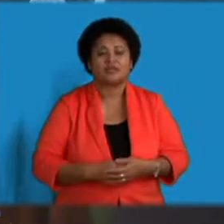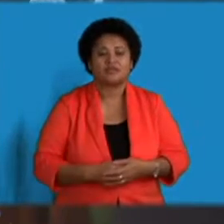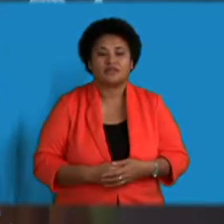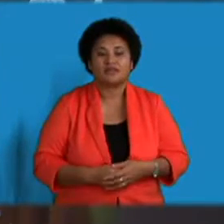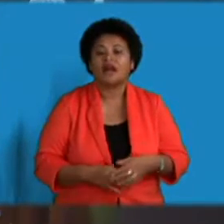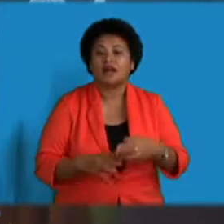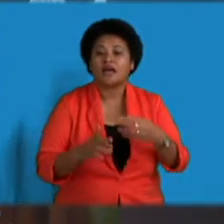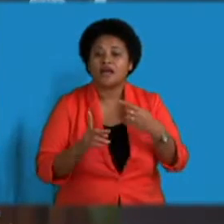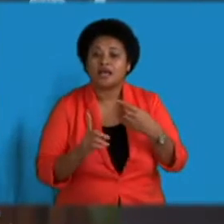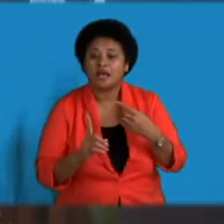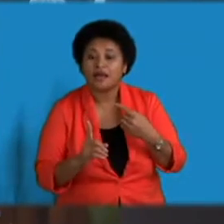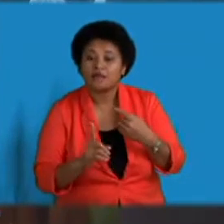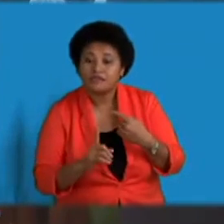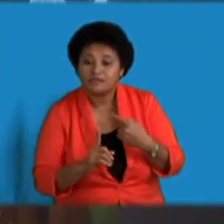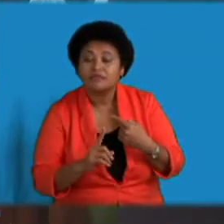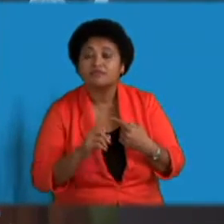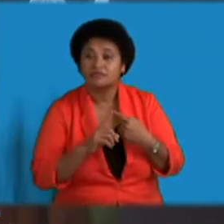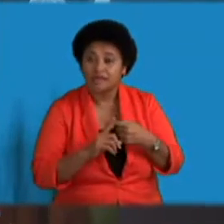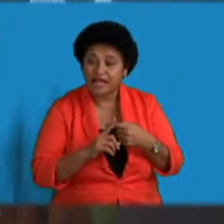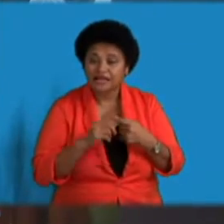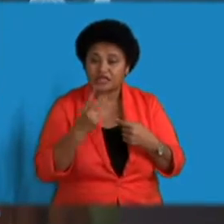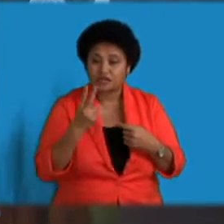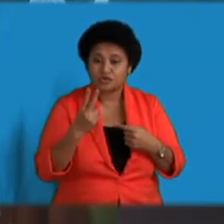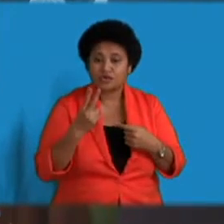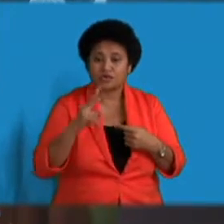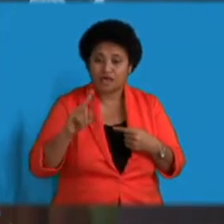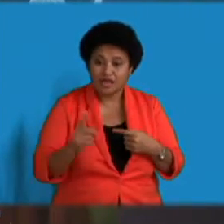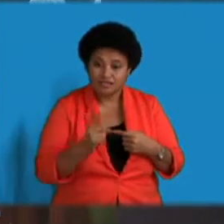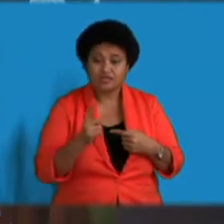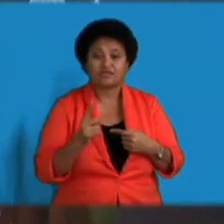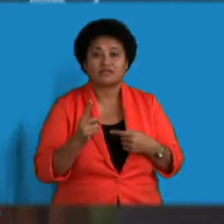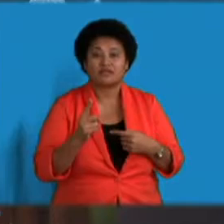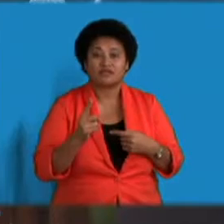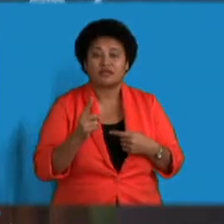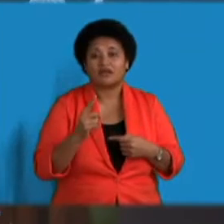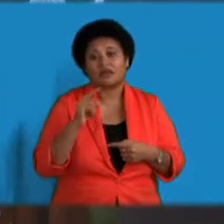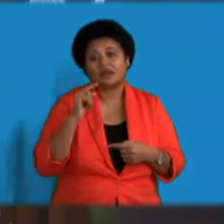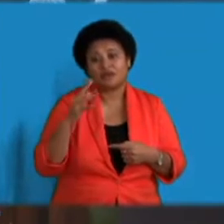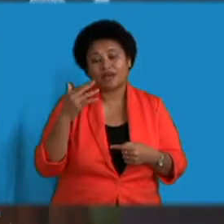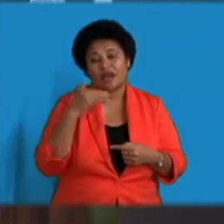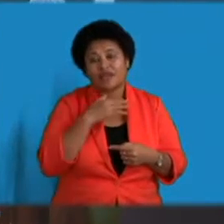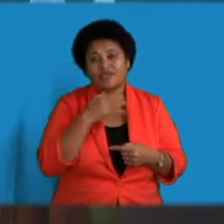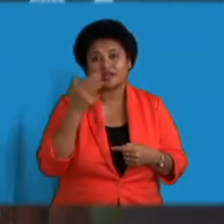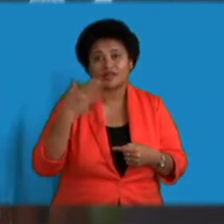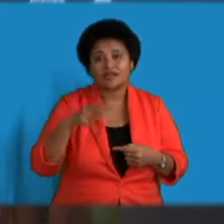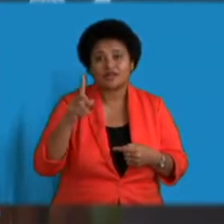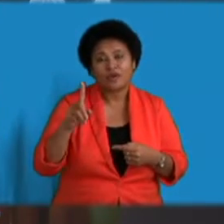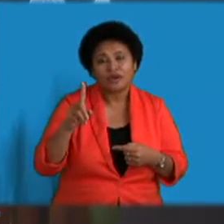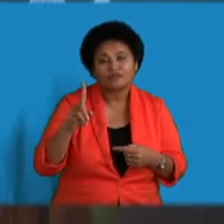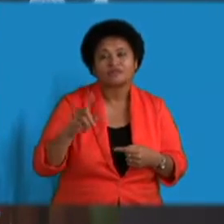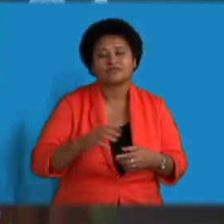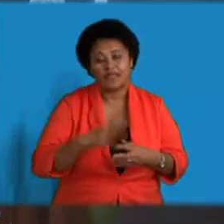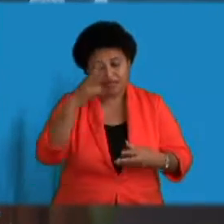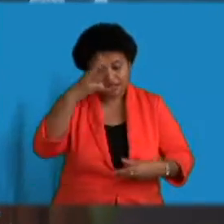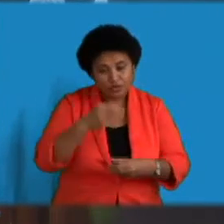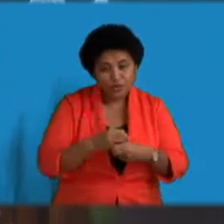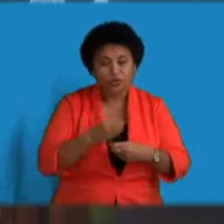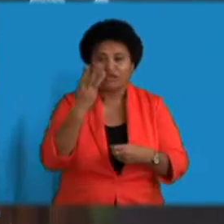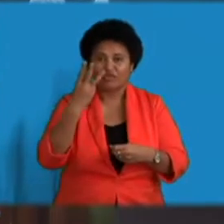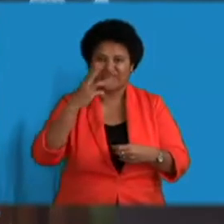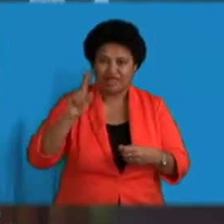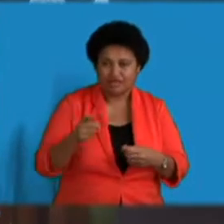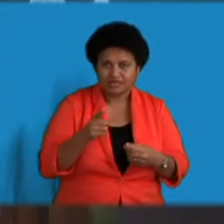12,296 for accessioning, and we got 32,191 the total cost of 134,000. Now,